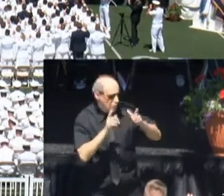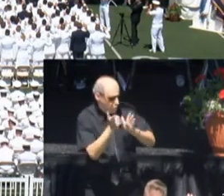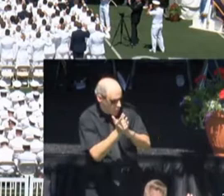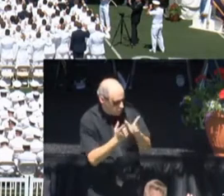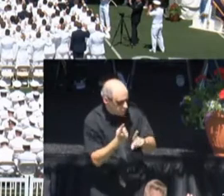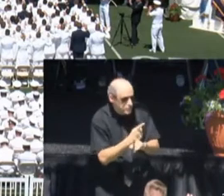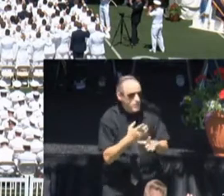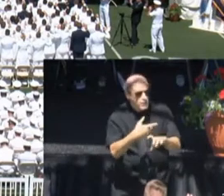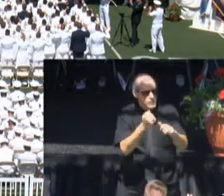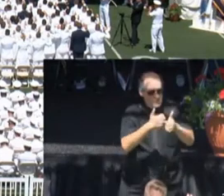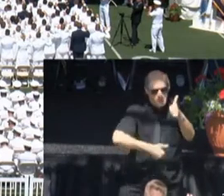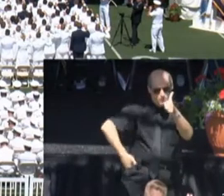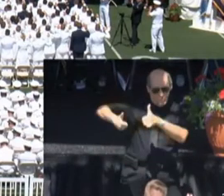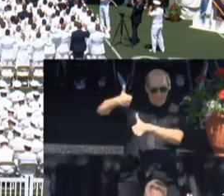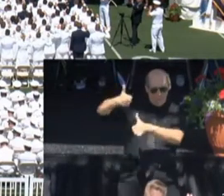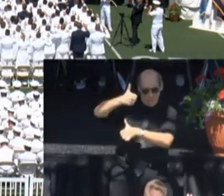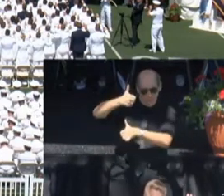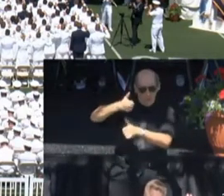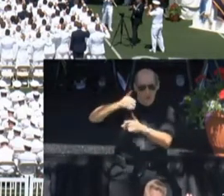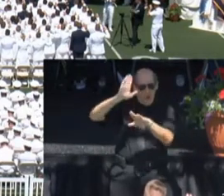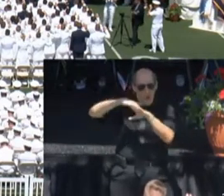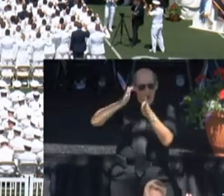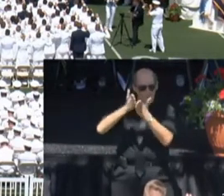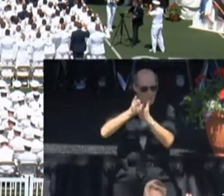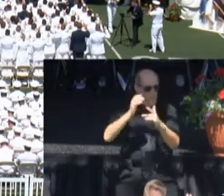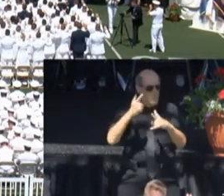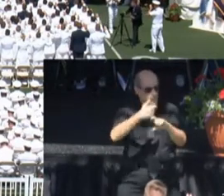Of my superior officers aboard a vessel.